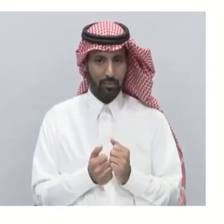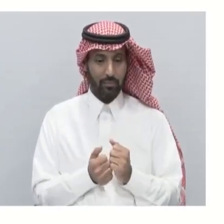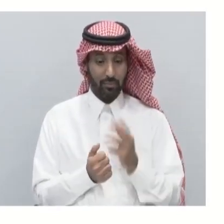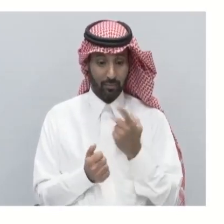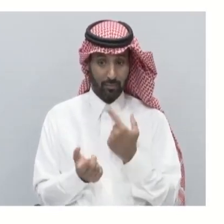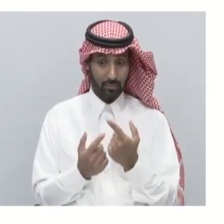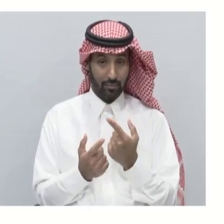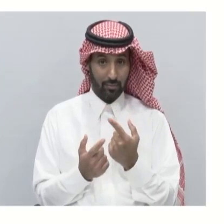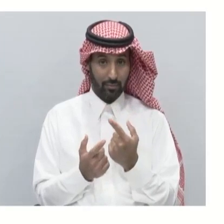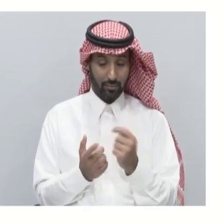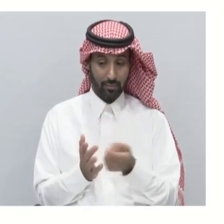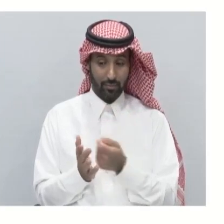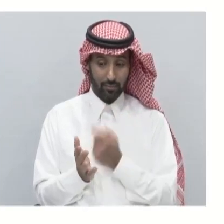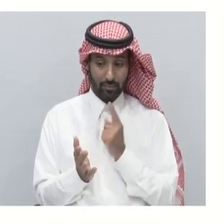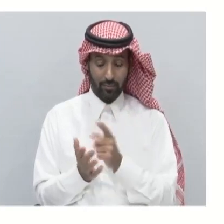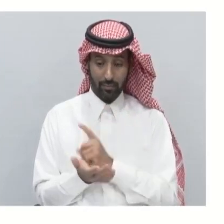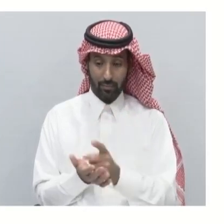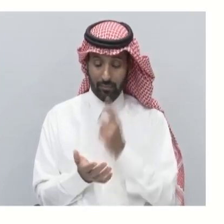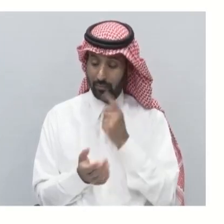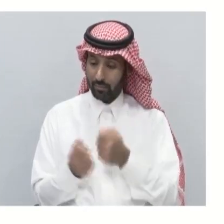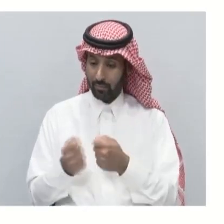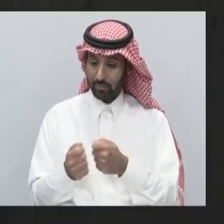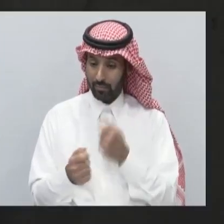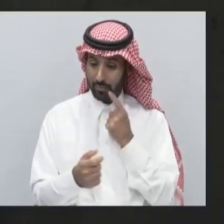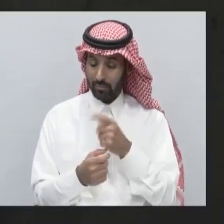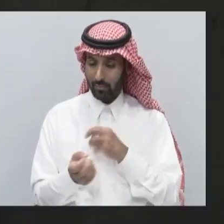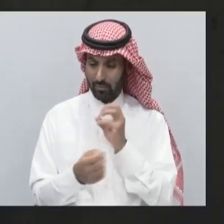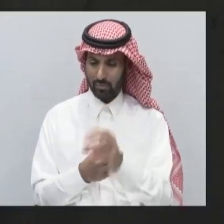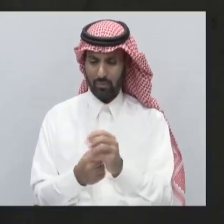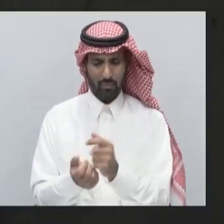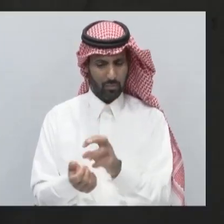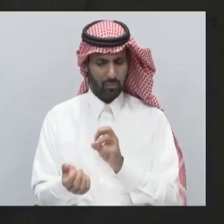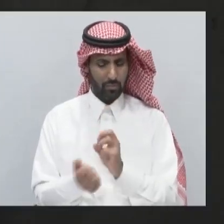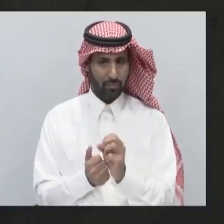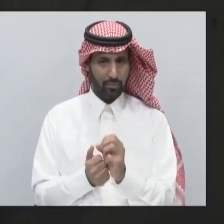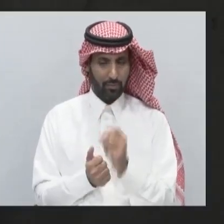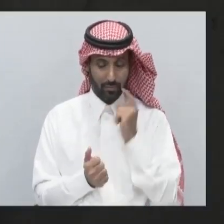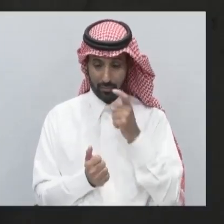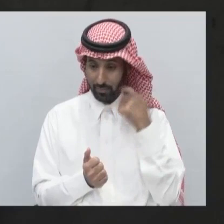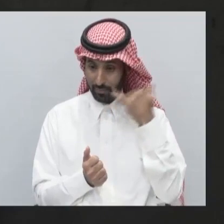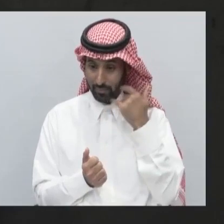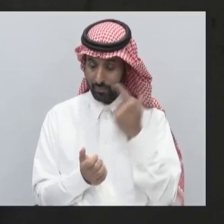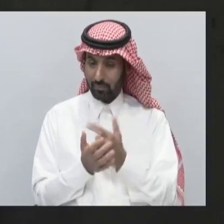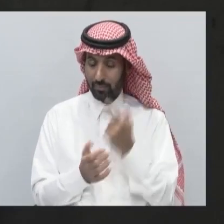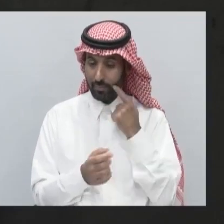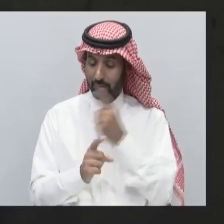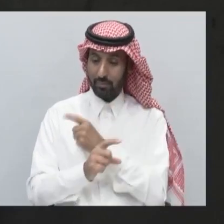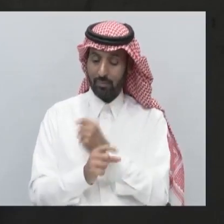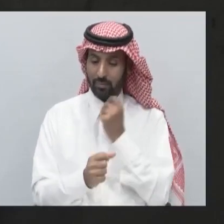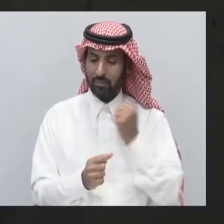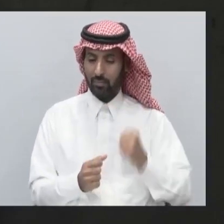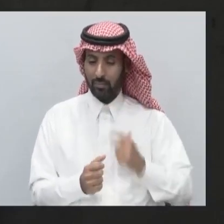So maybe if you are writing to a store for returning an item, or if you are contacting the school principal, you